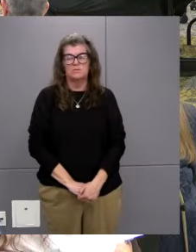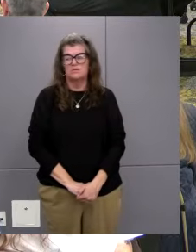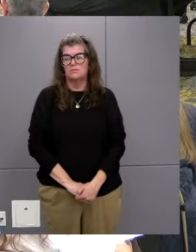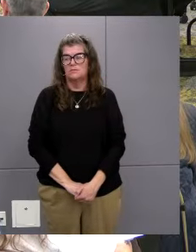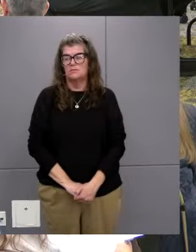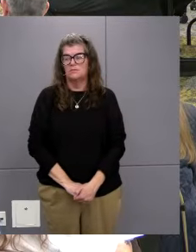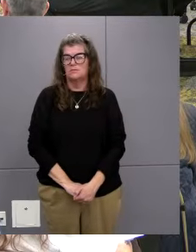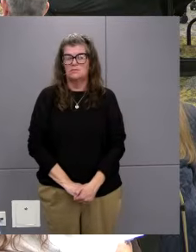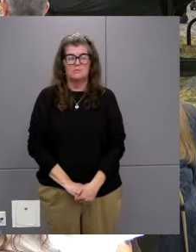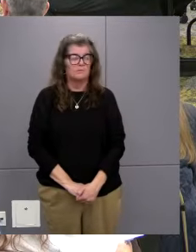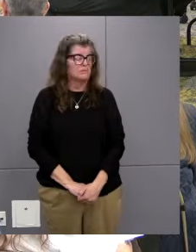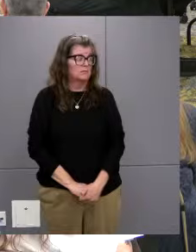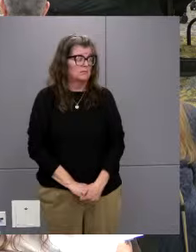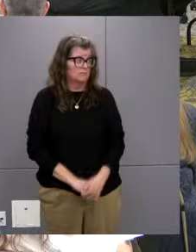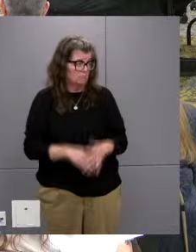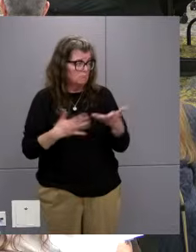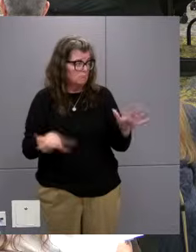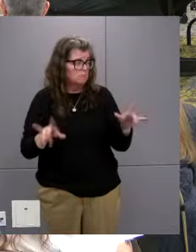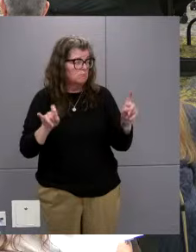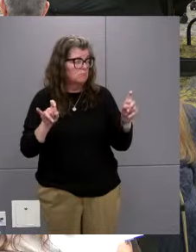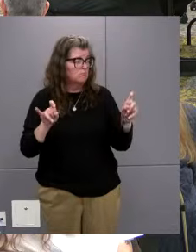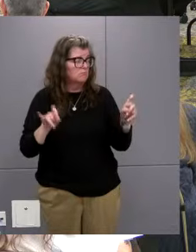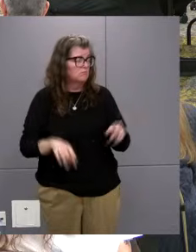Is everybody finished?